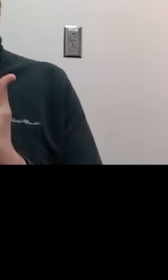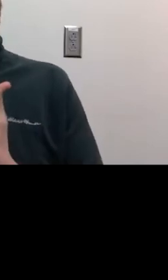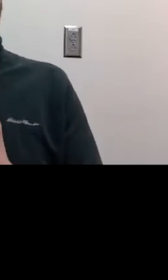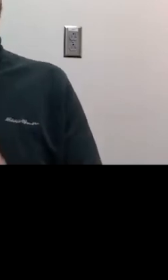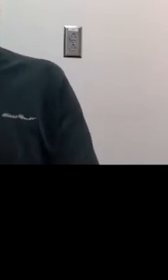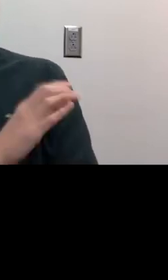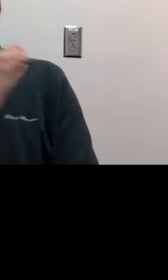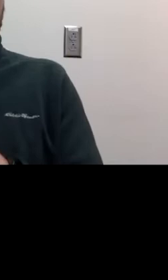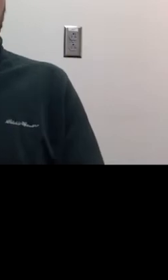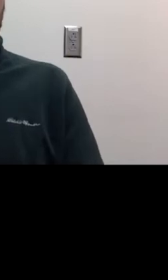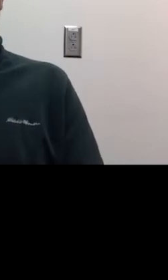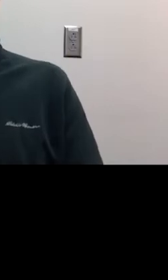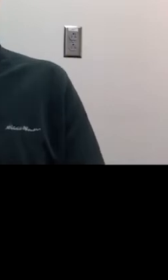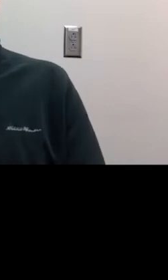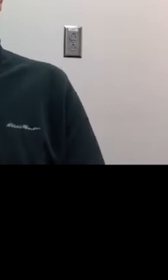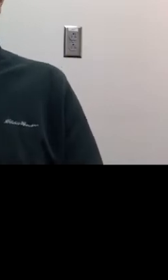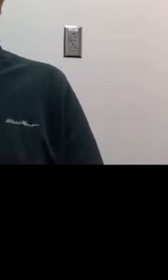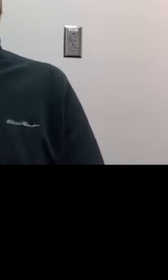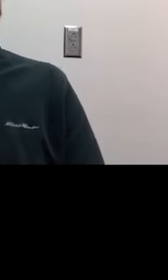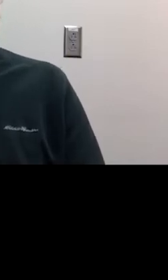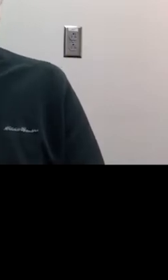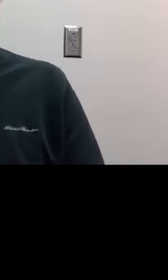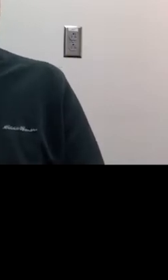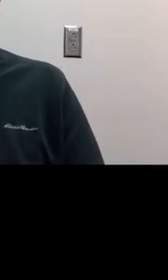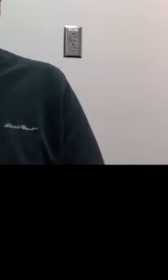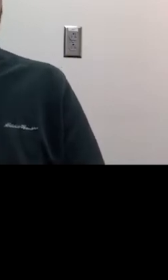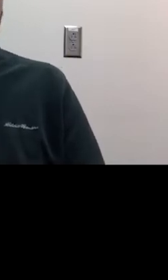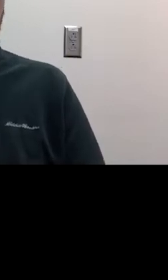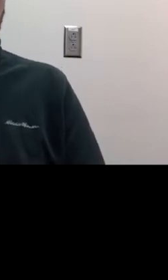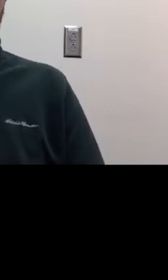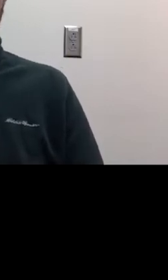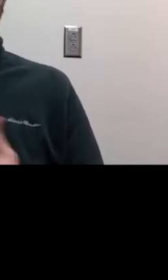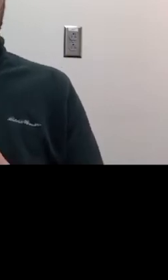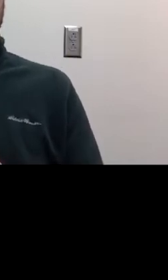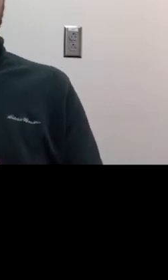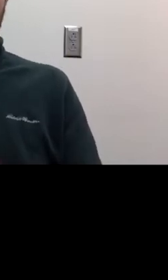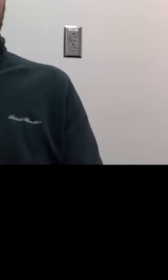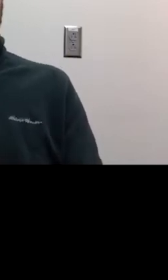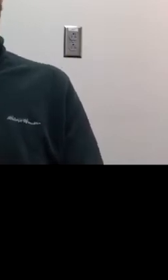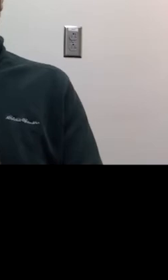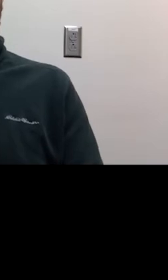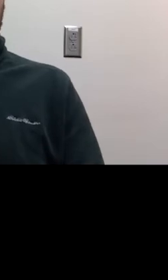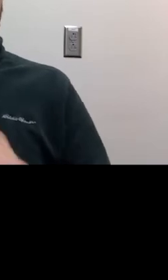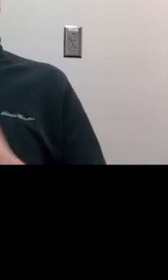to understand, and the conditions that they were living in.